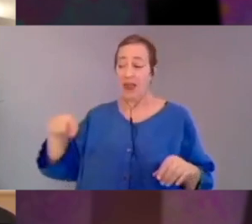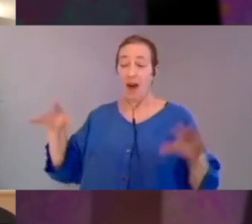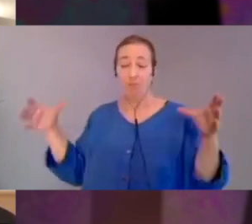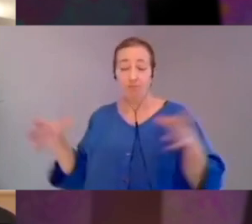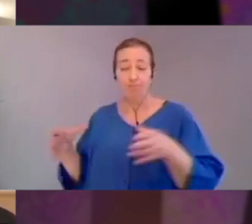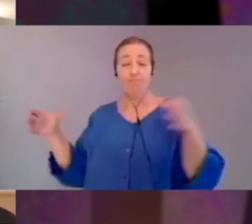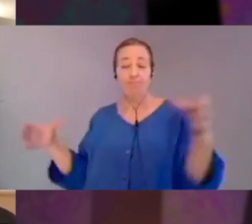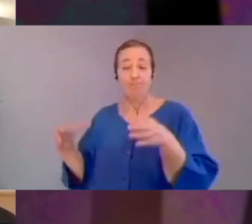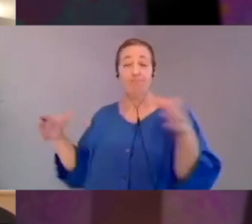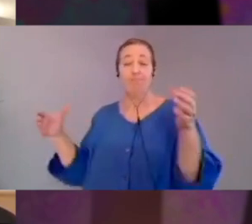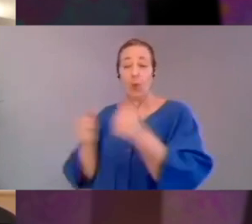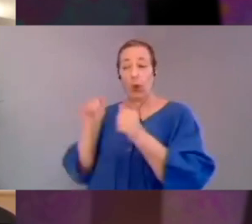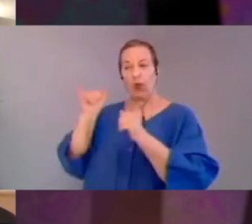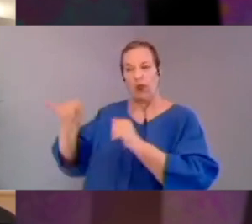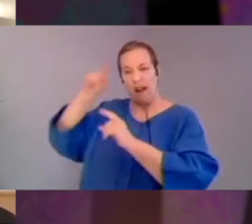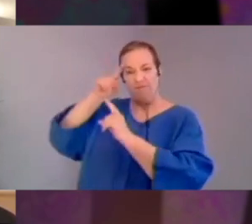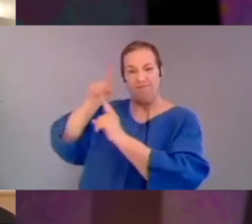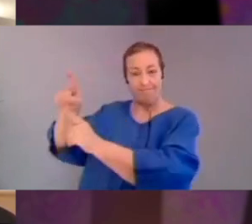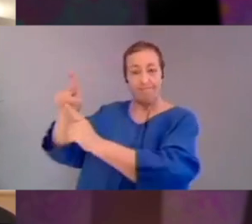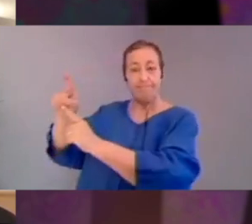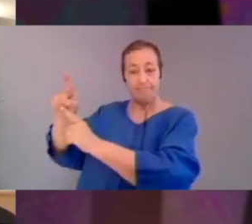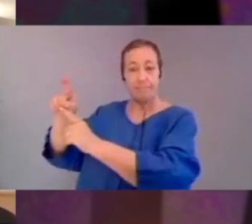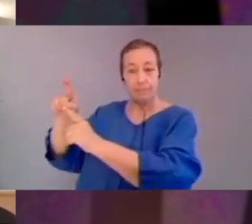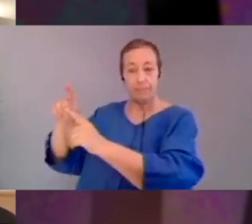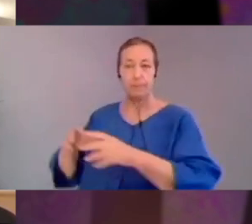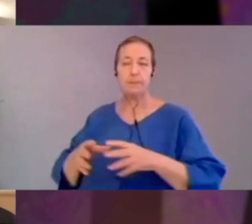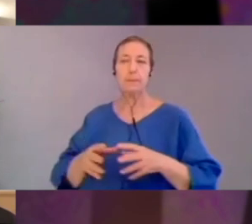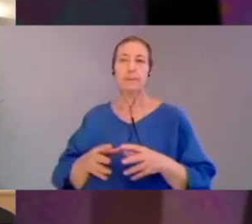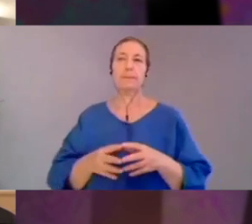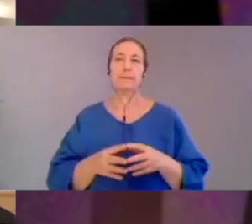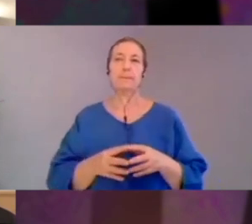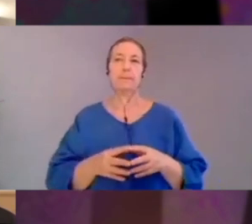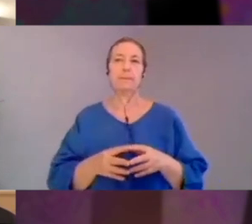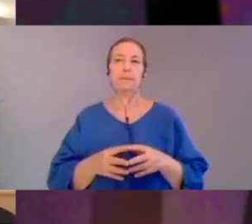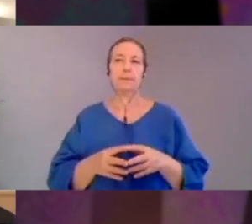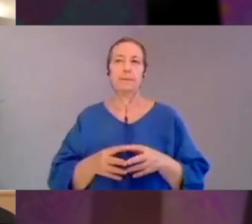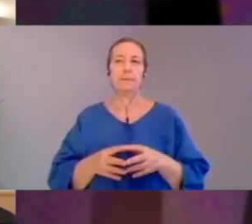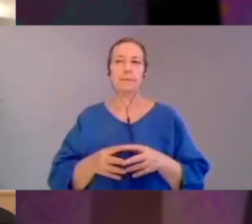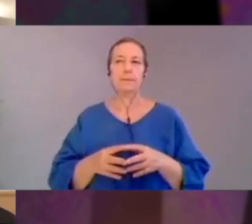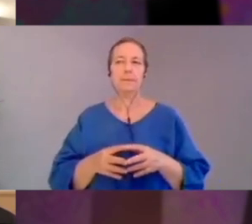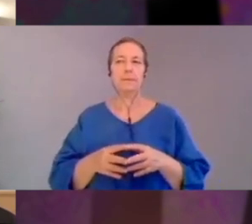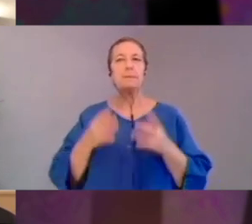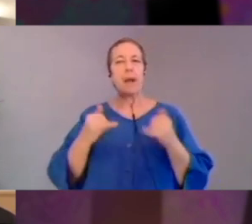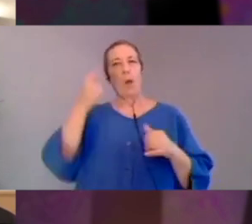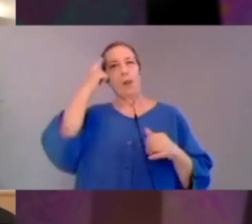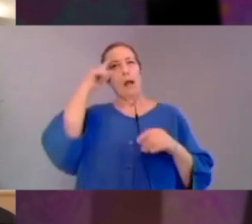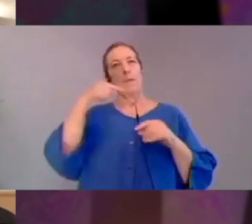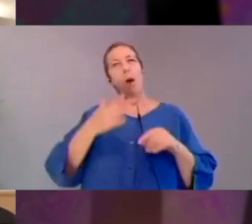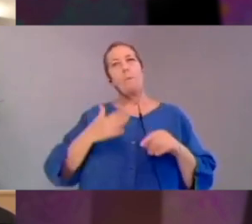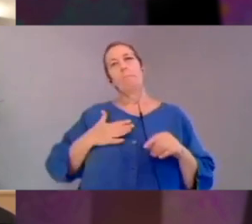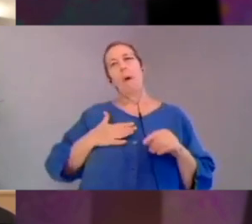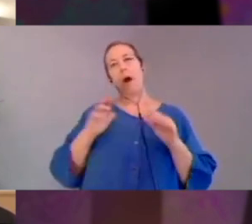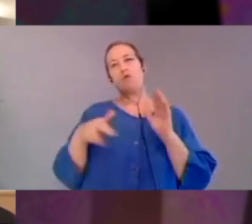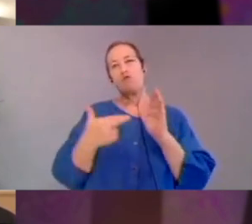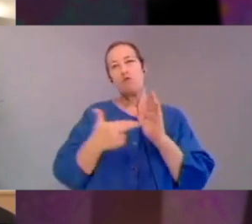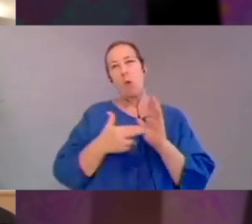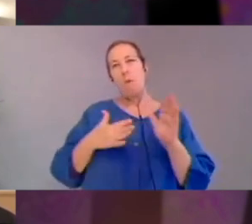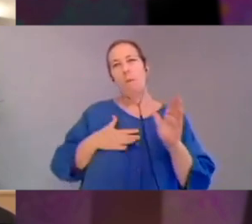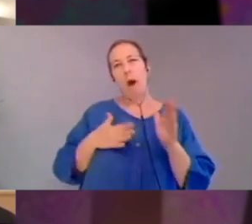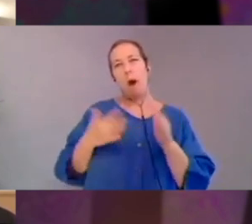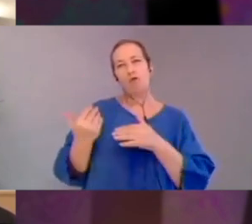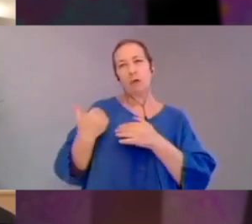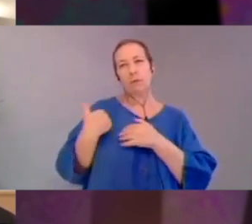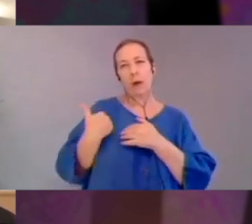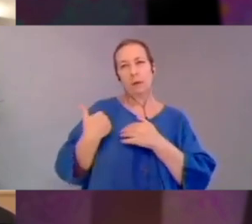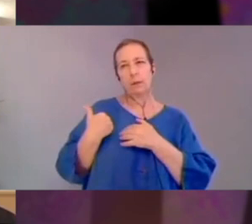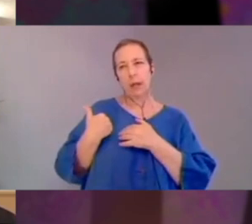of been on this journey of deepening my understanding of what my role is, you know, what's my responsibility in this